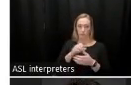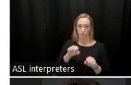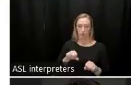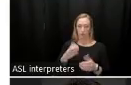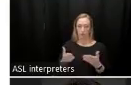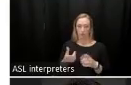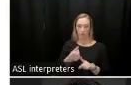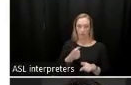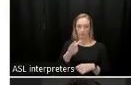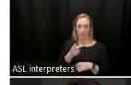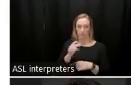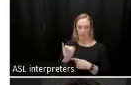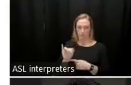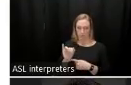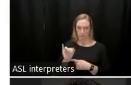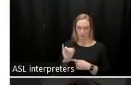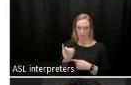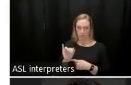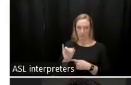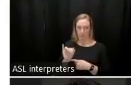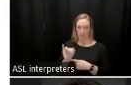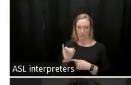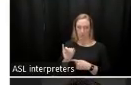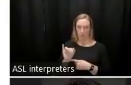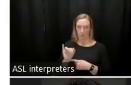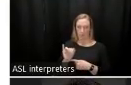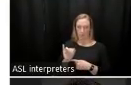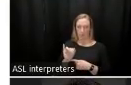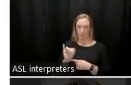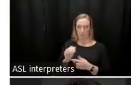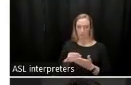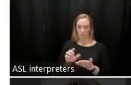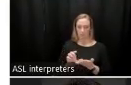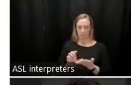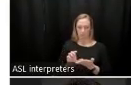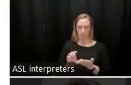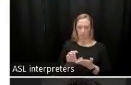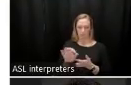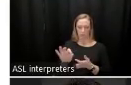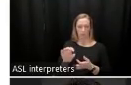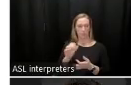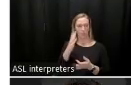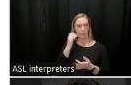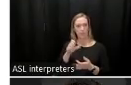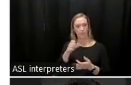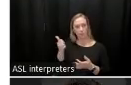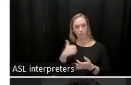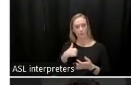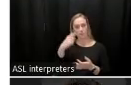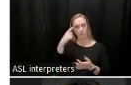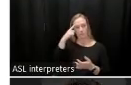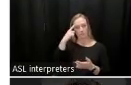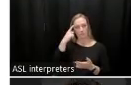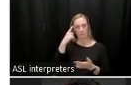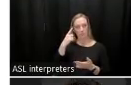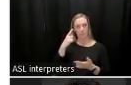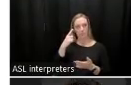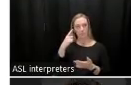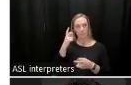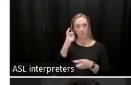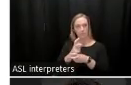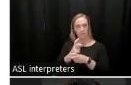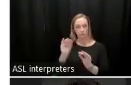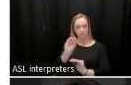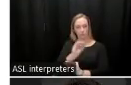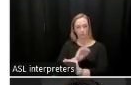PI's effort, or because the others, I think it's very difficult to rearrange it. The only